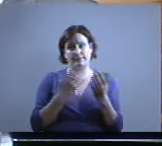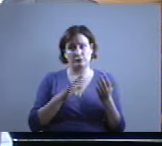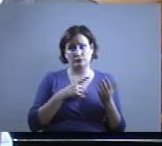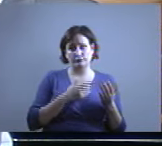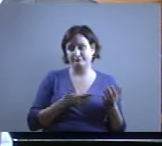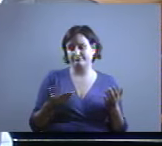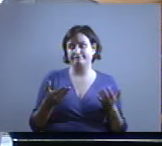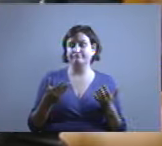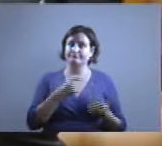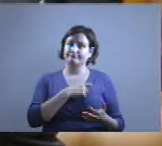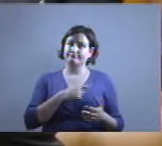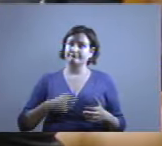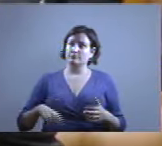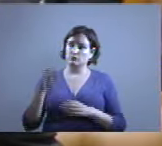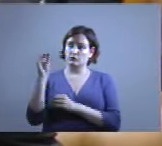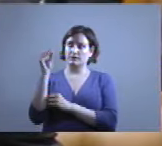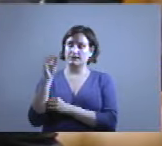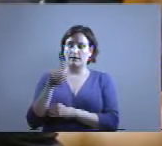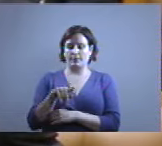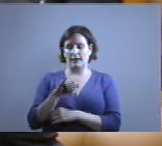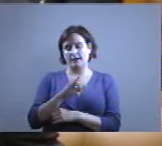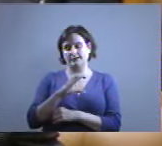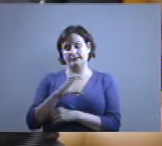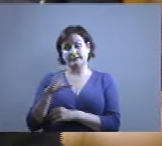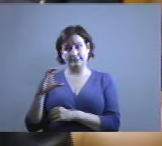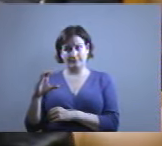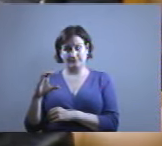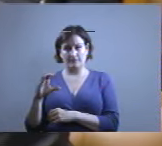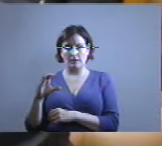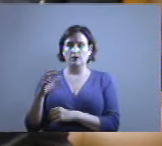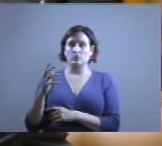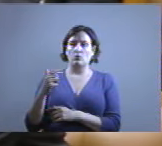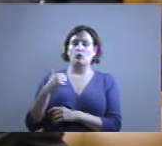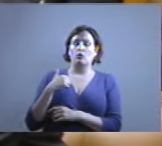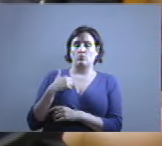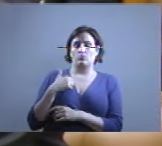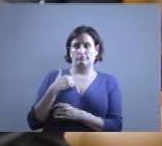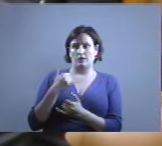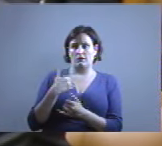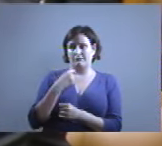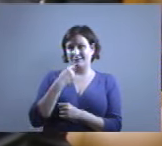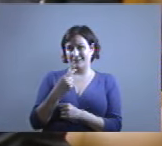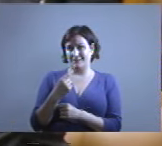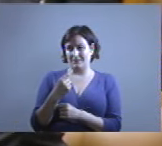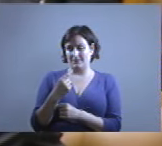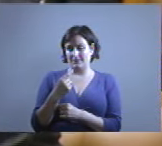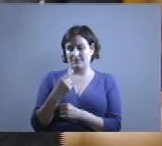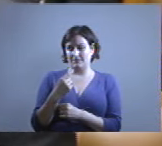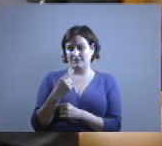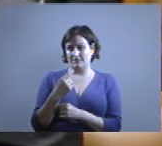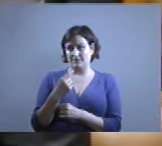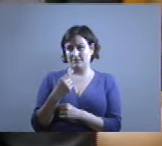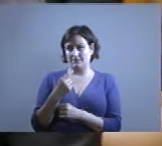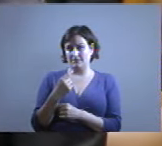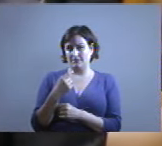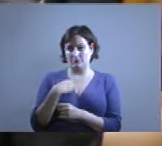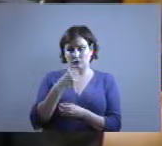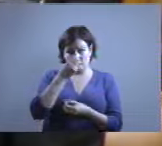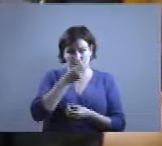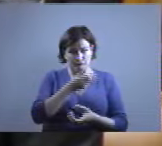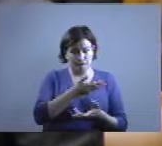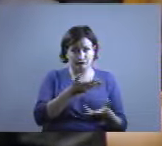the Presidency, the PICC. I'd like to share, Honourable Speaker, with the House that we've gone